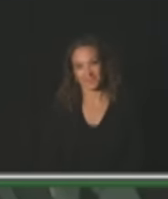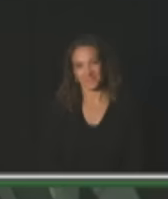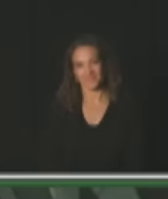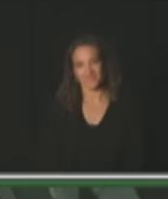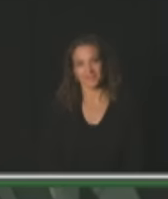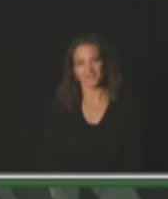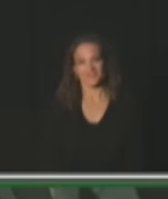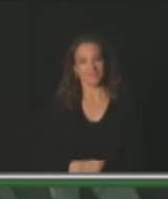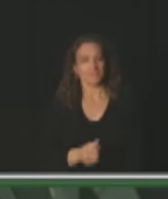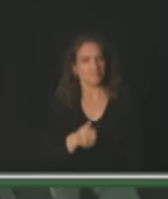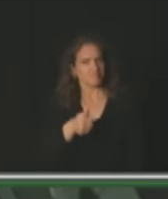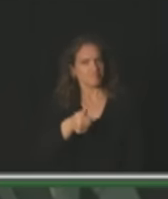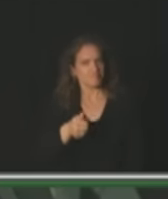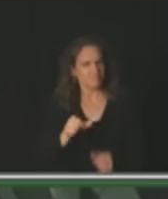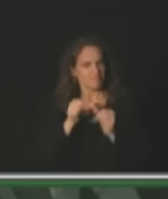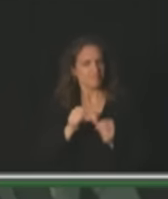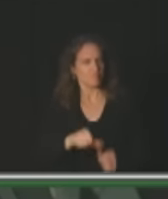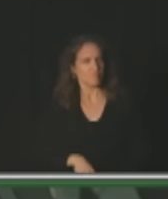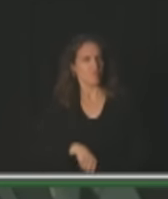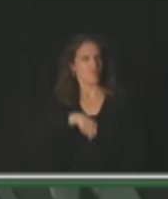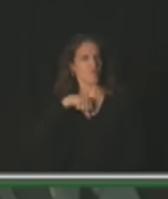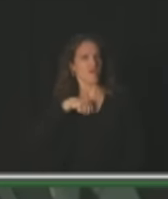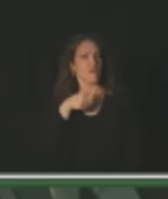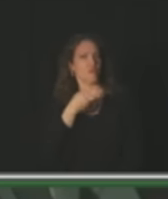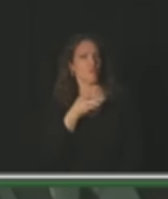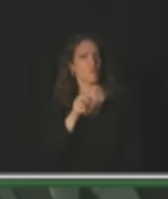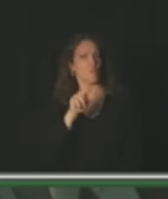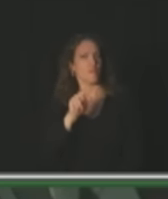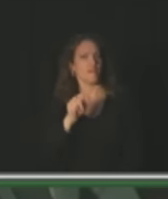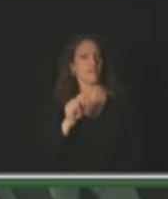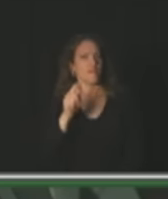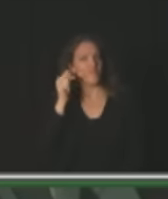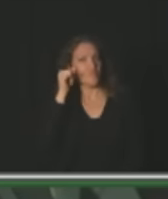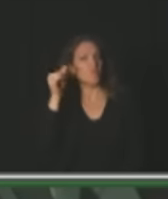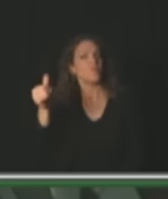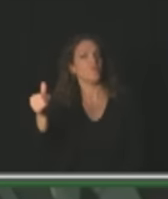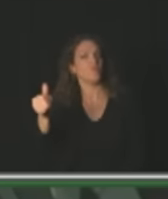Be a proud Hornet forever.